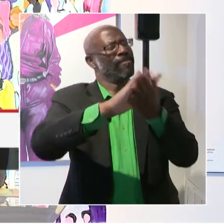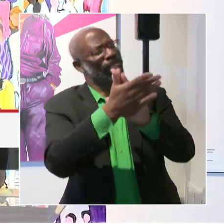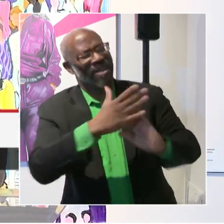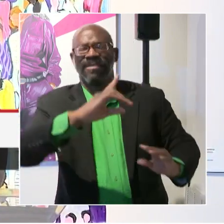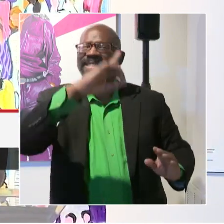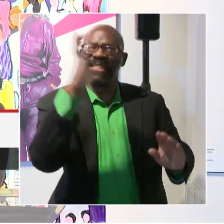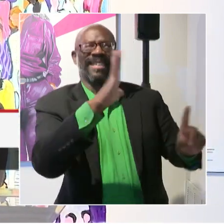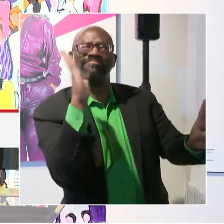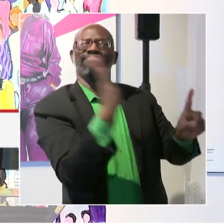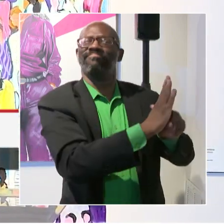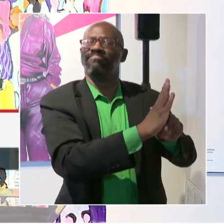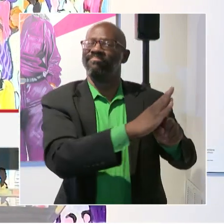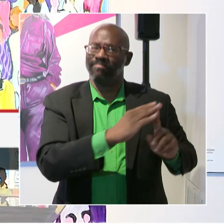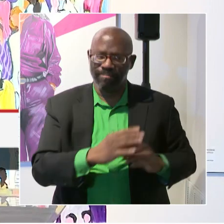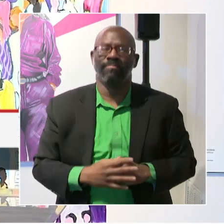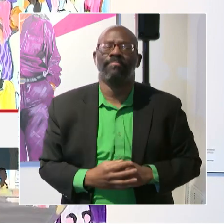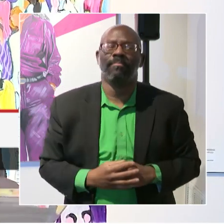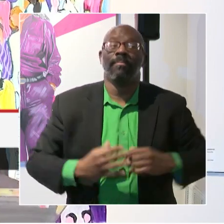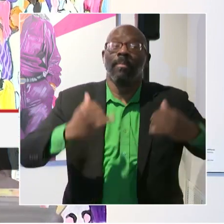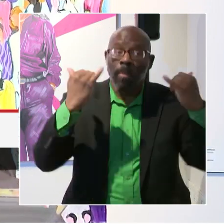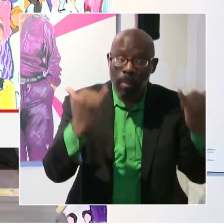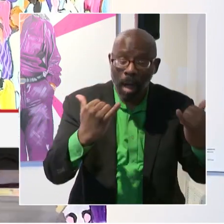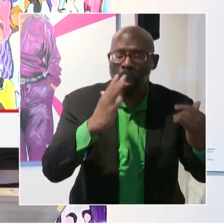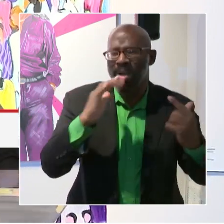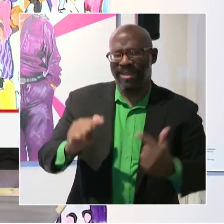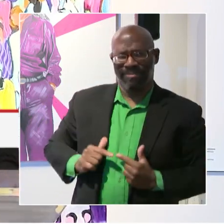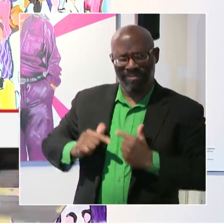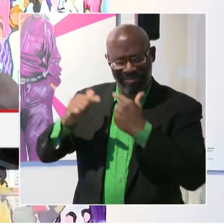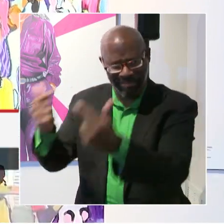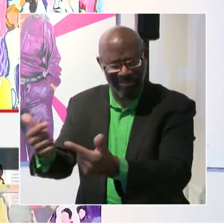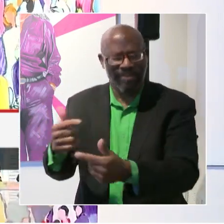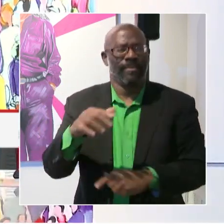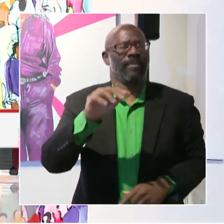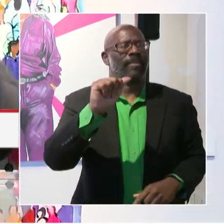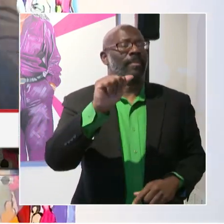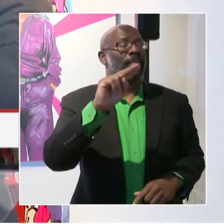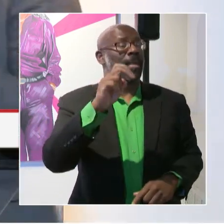made recipient, Angelique Michel, CEO of Iconic Style.